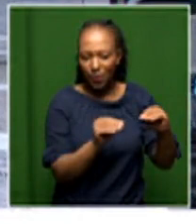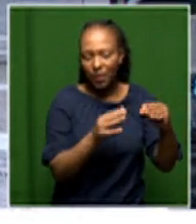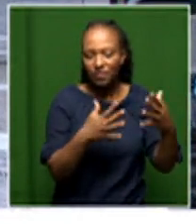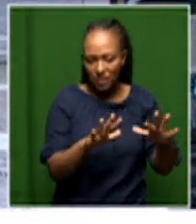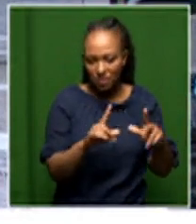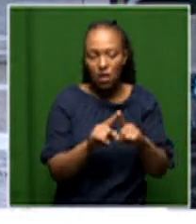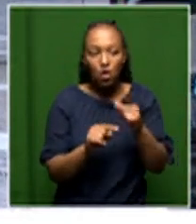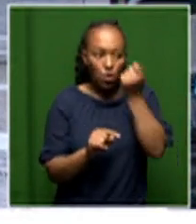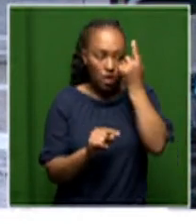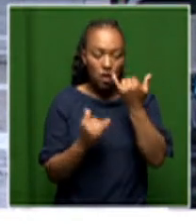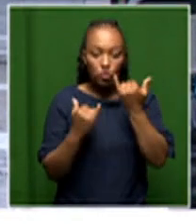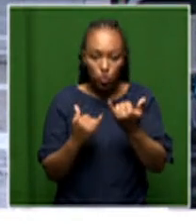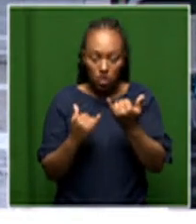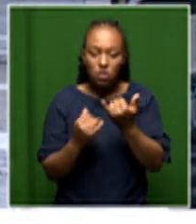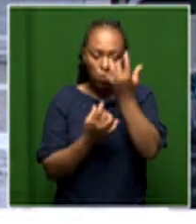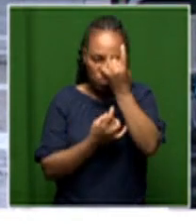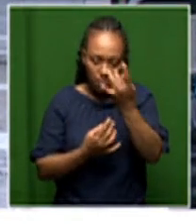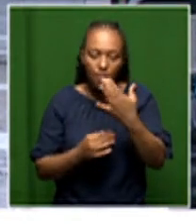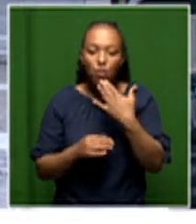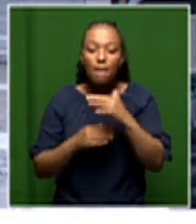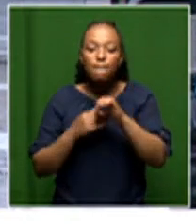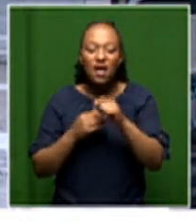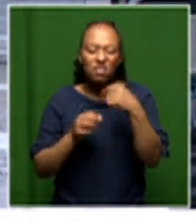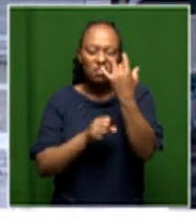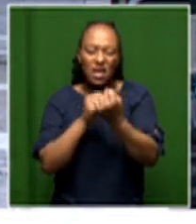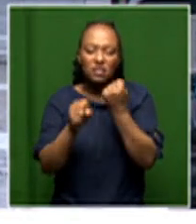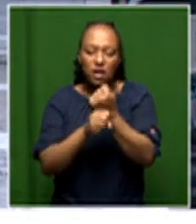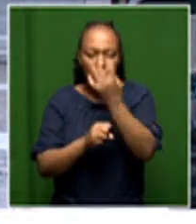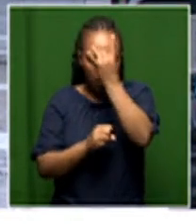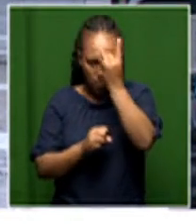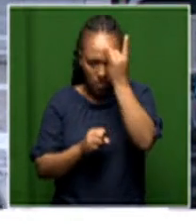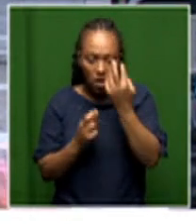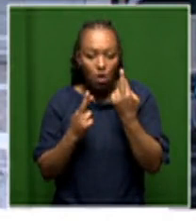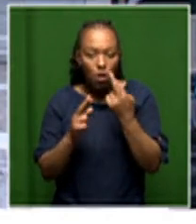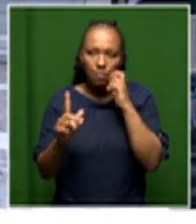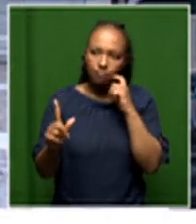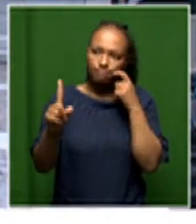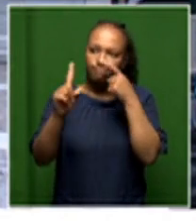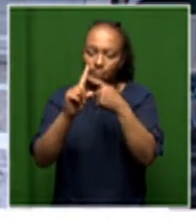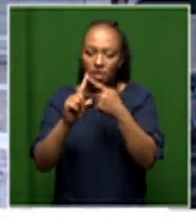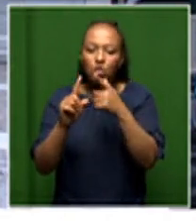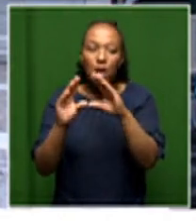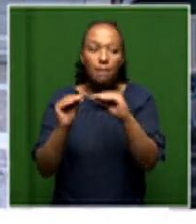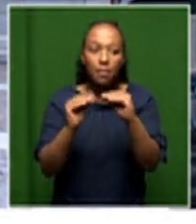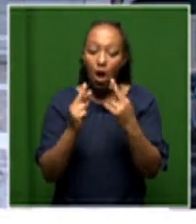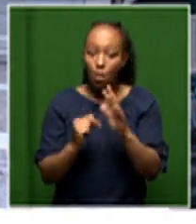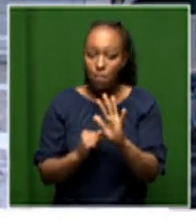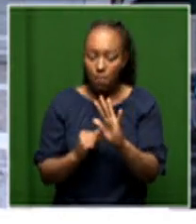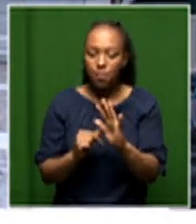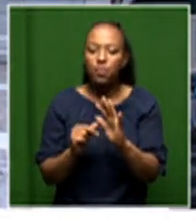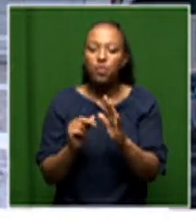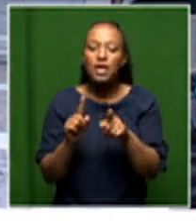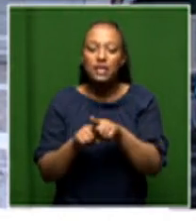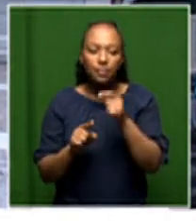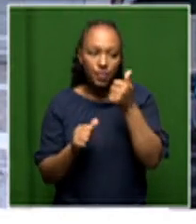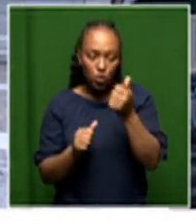We understand that that's going to be released come March next year, and hopefully that goalpost won't be moved. We've had good news, of course,